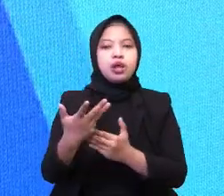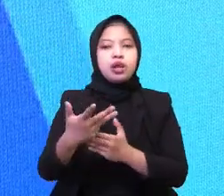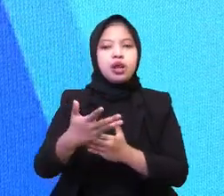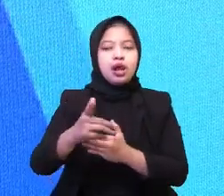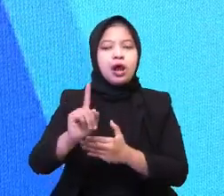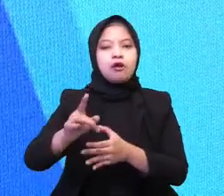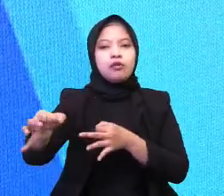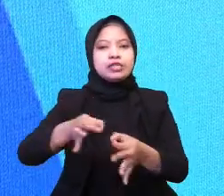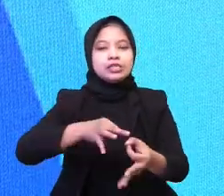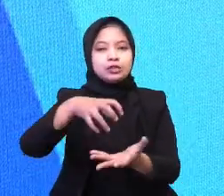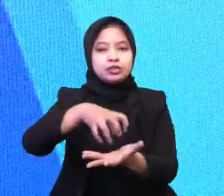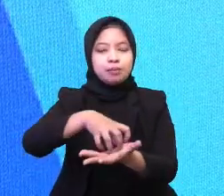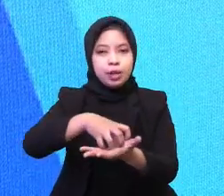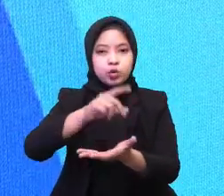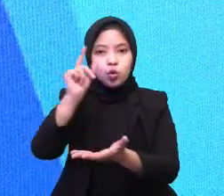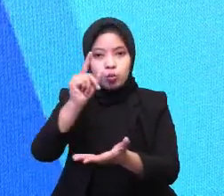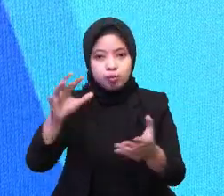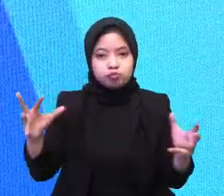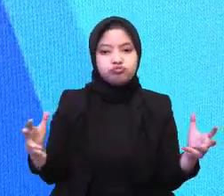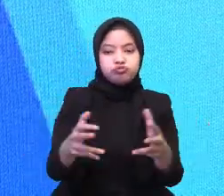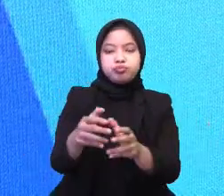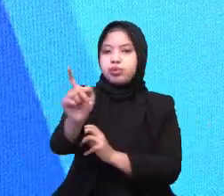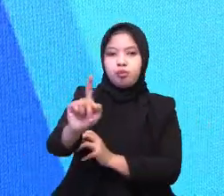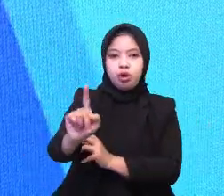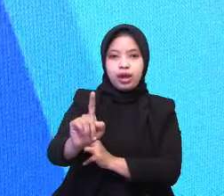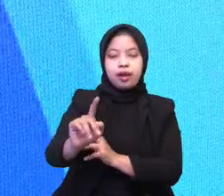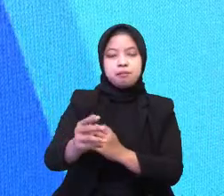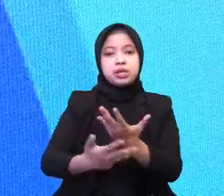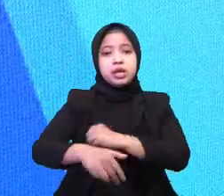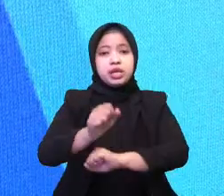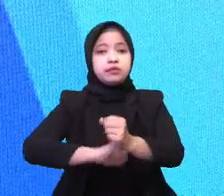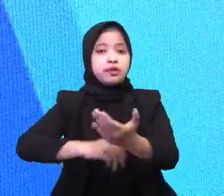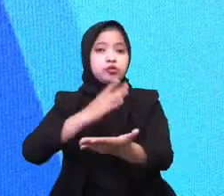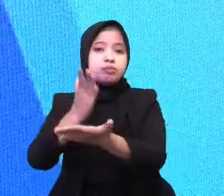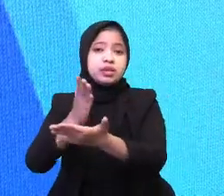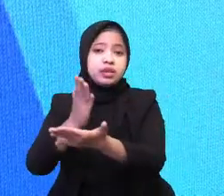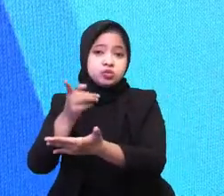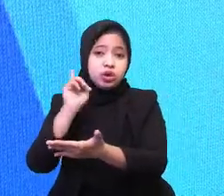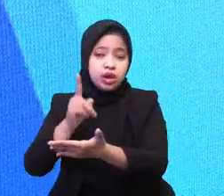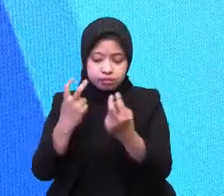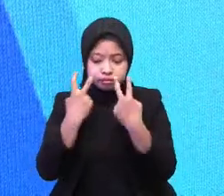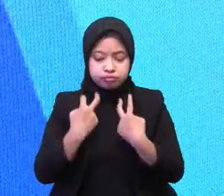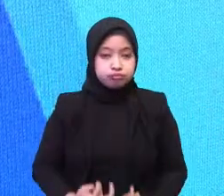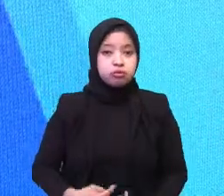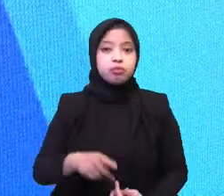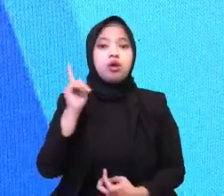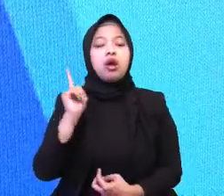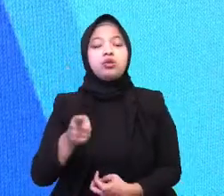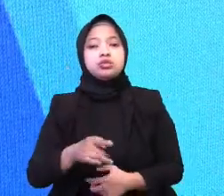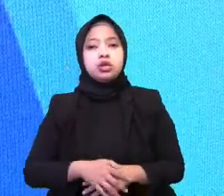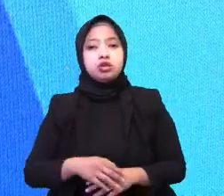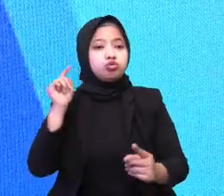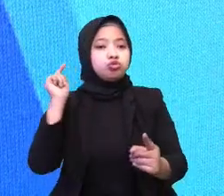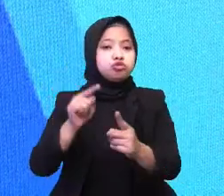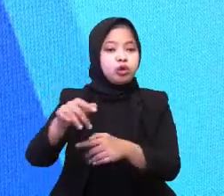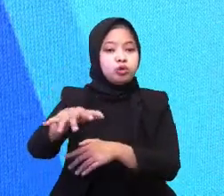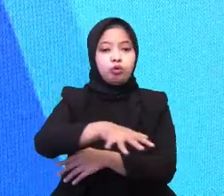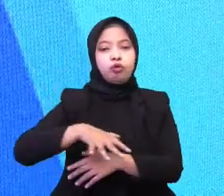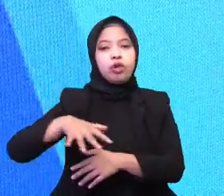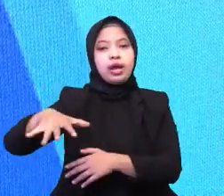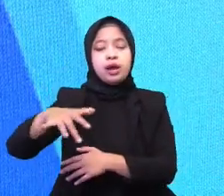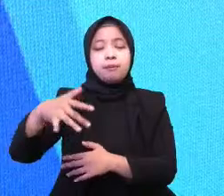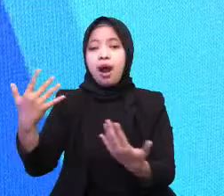public facilities for mass mobilizations, and its screening in origin and destinations area of